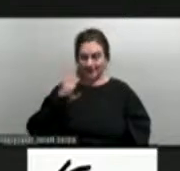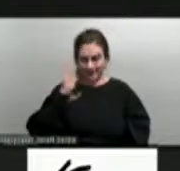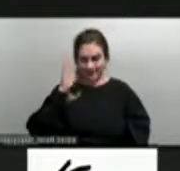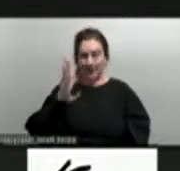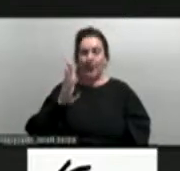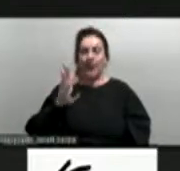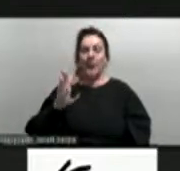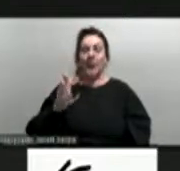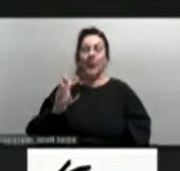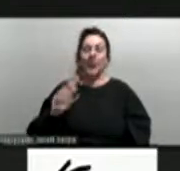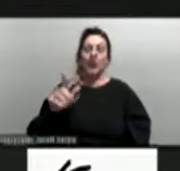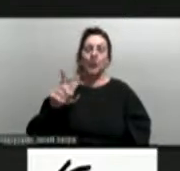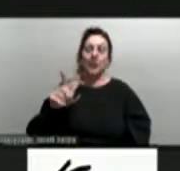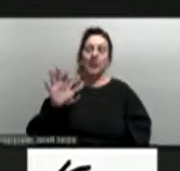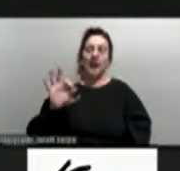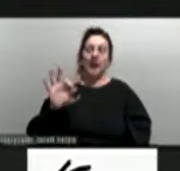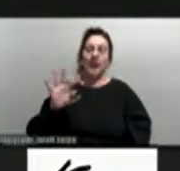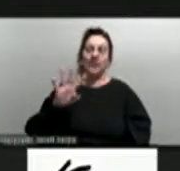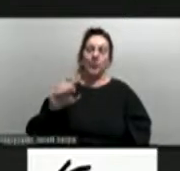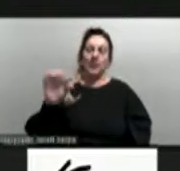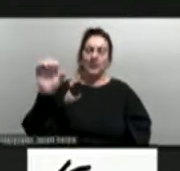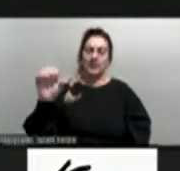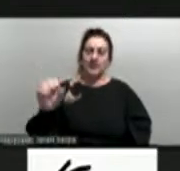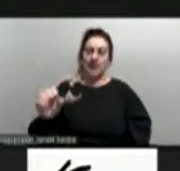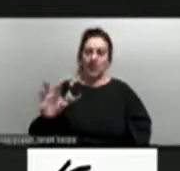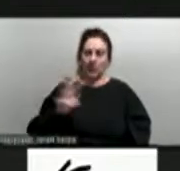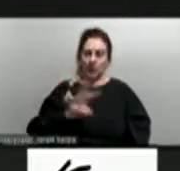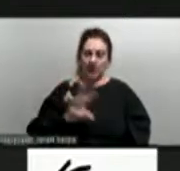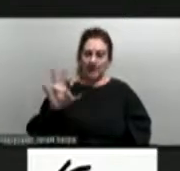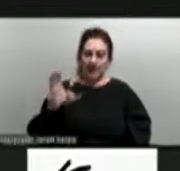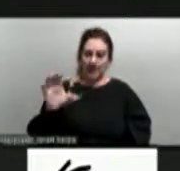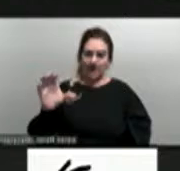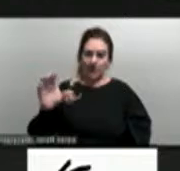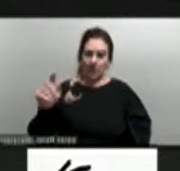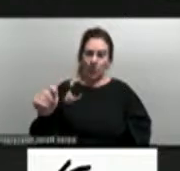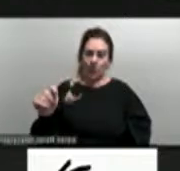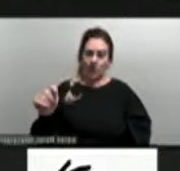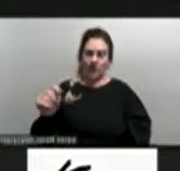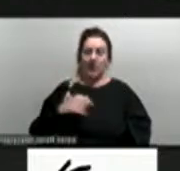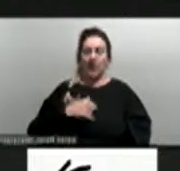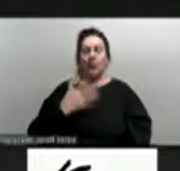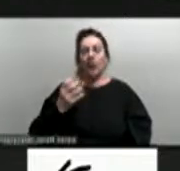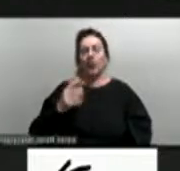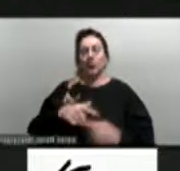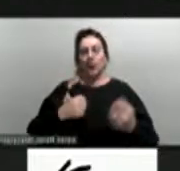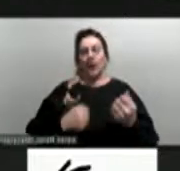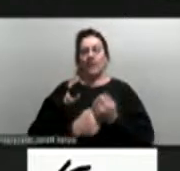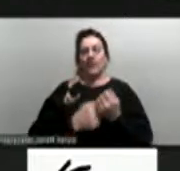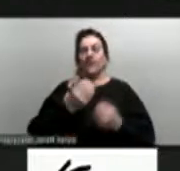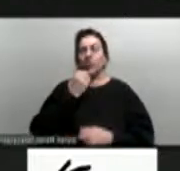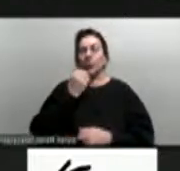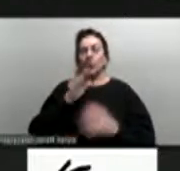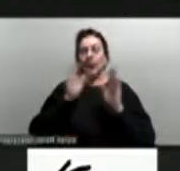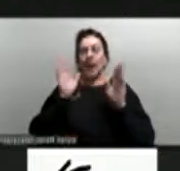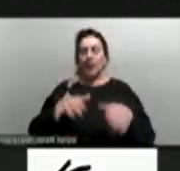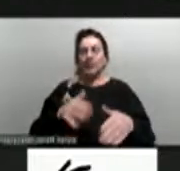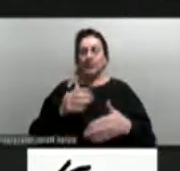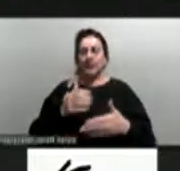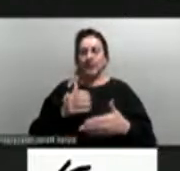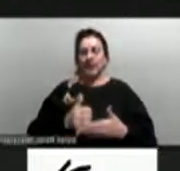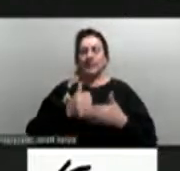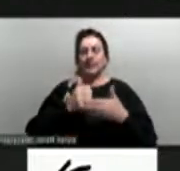Suarez. I live at 2940 Southwest 107 Court 33165. I'd like to advocate for food and housing assistance that gives all